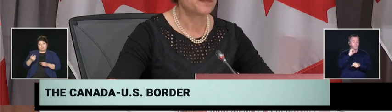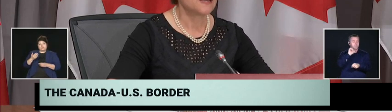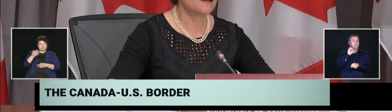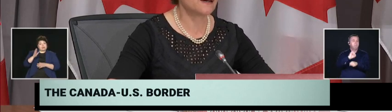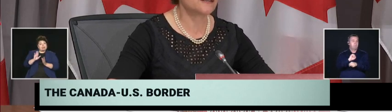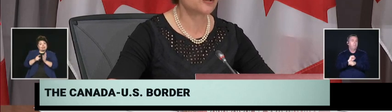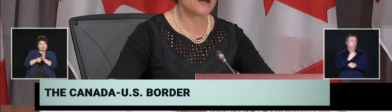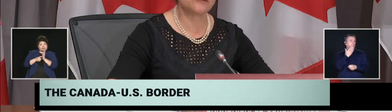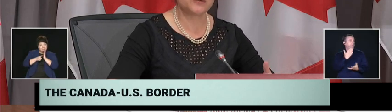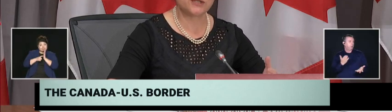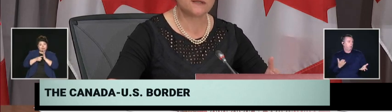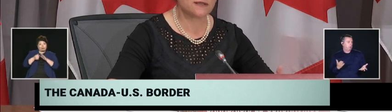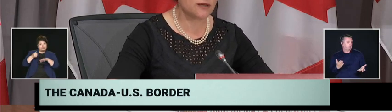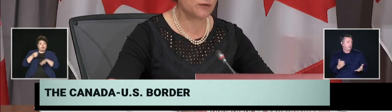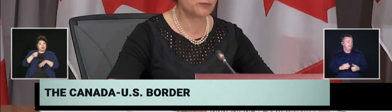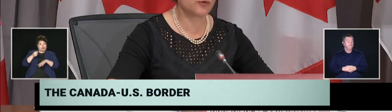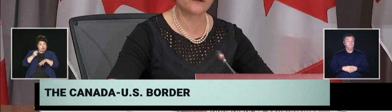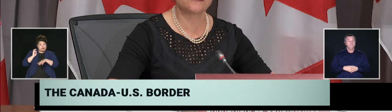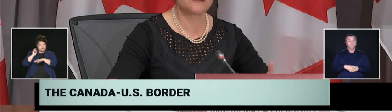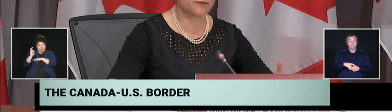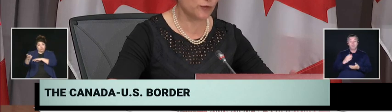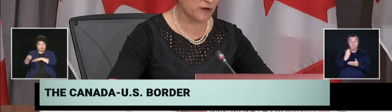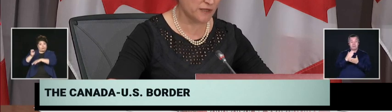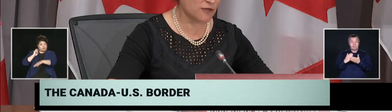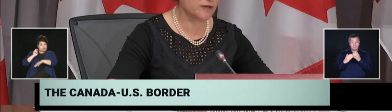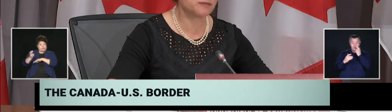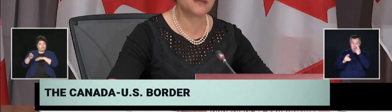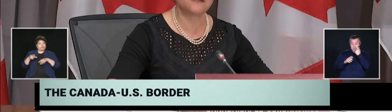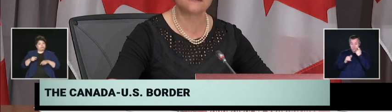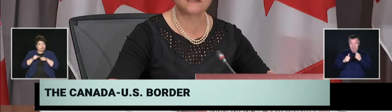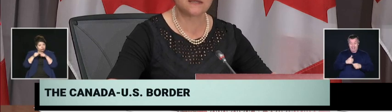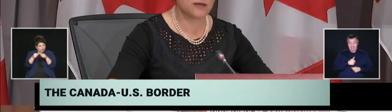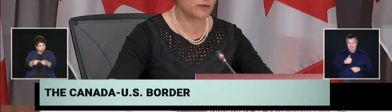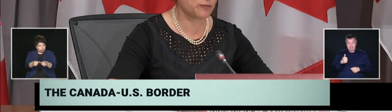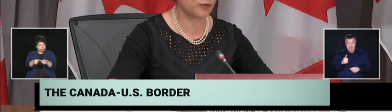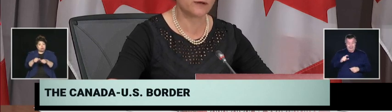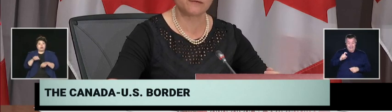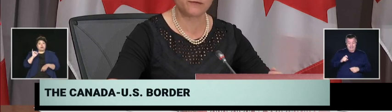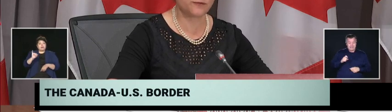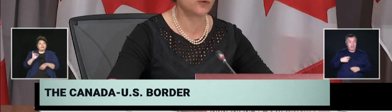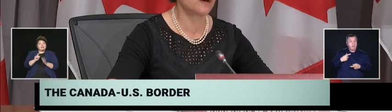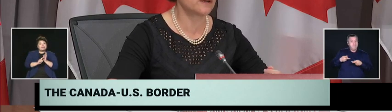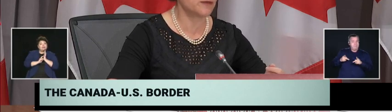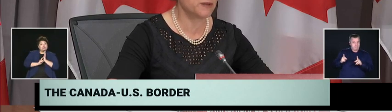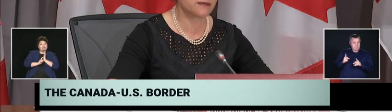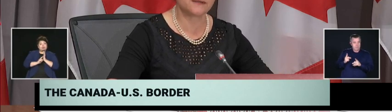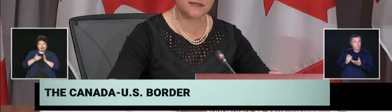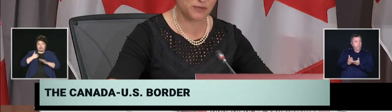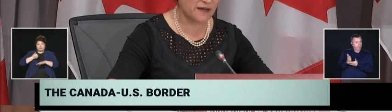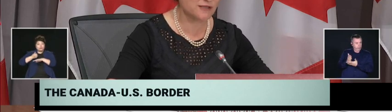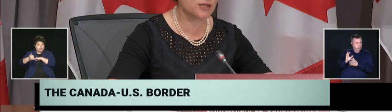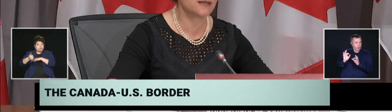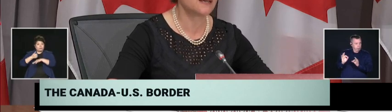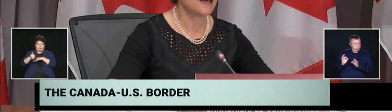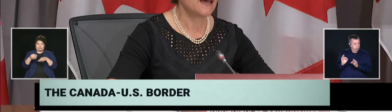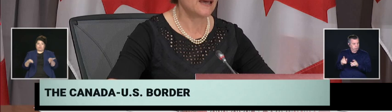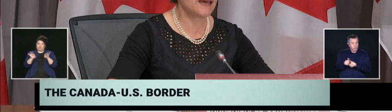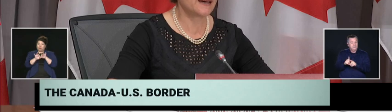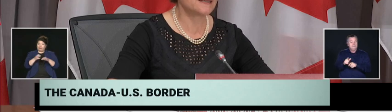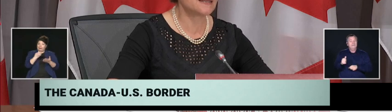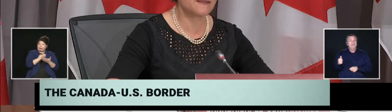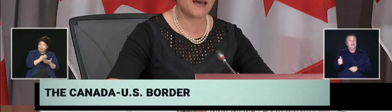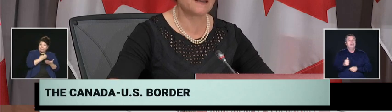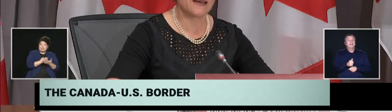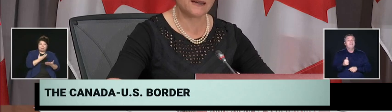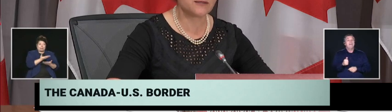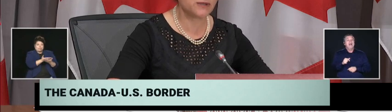continue, travel which is so important for our economy, so important for the medical supply chain,